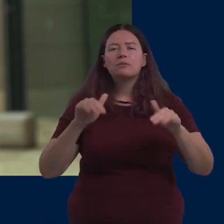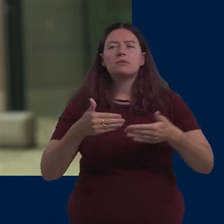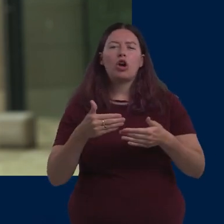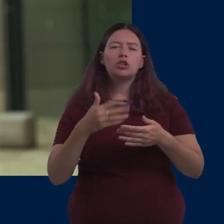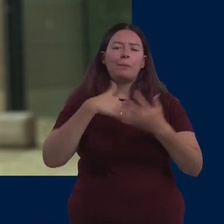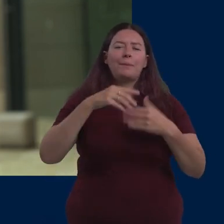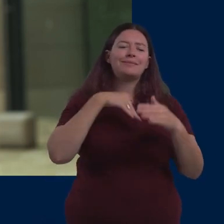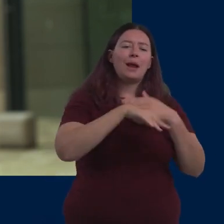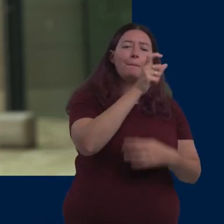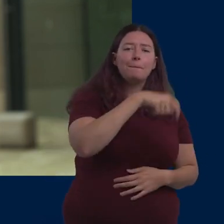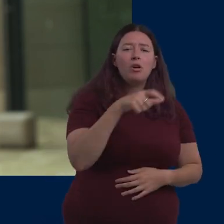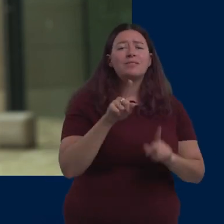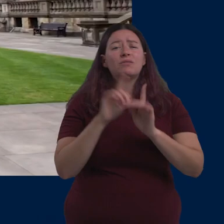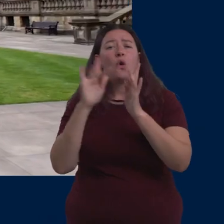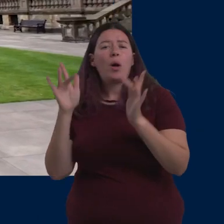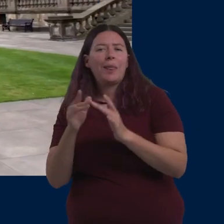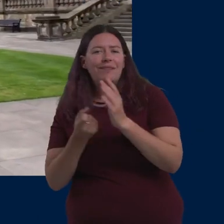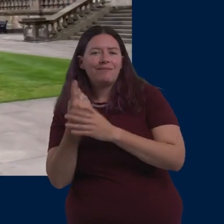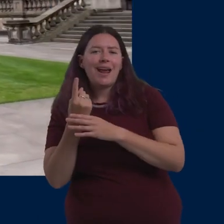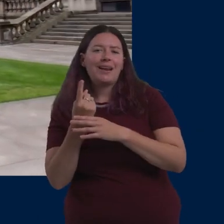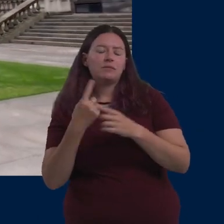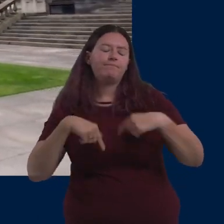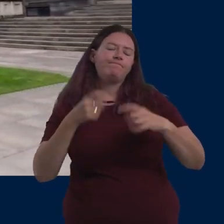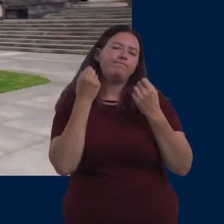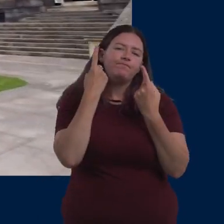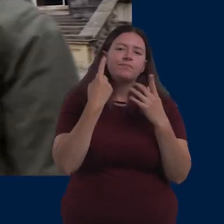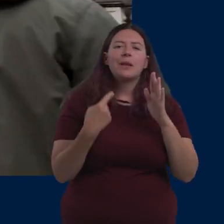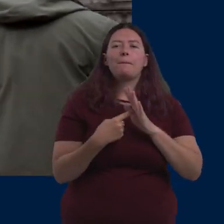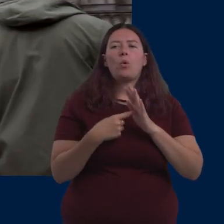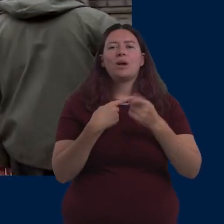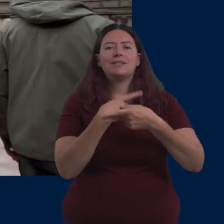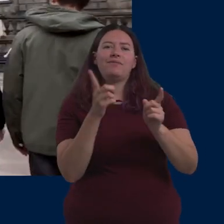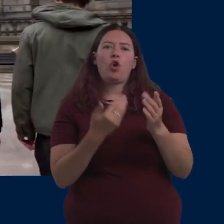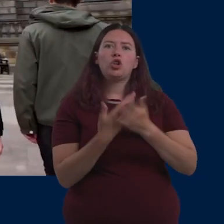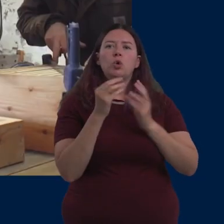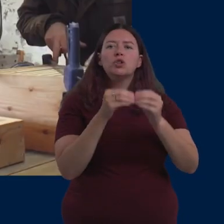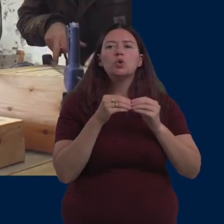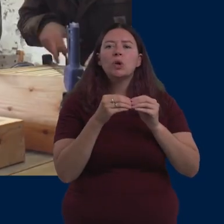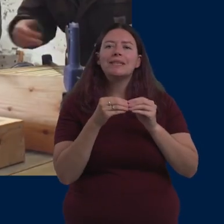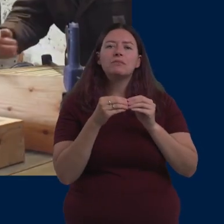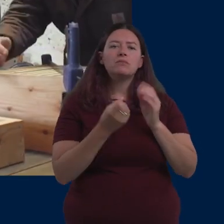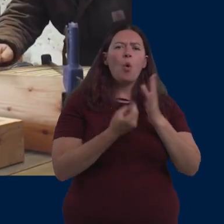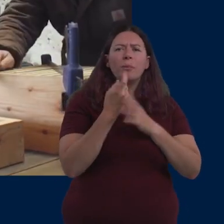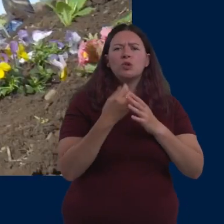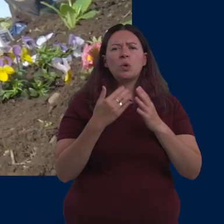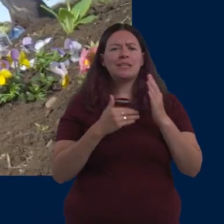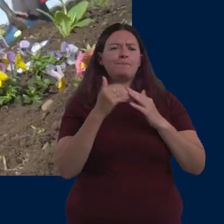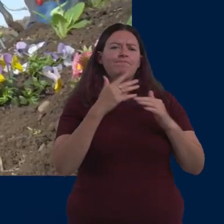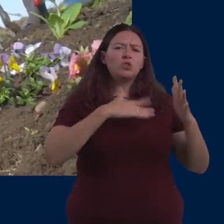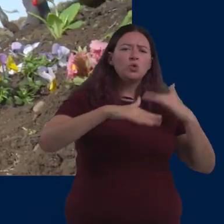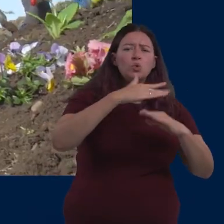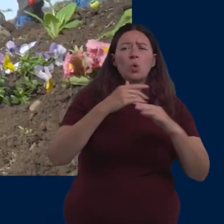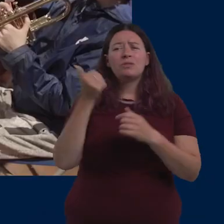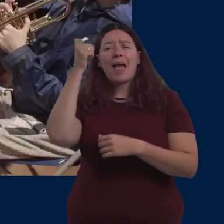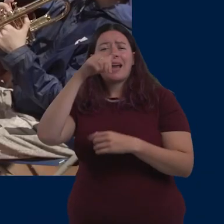in-person and digital events. We understand the importance of providing new students with an opportunity to build social and academic